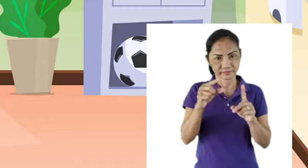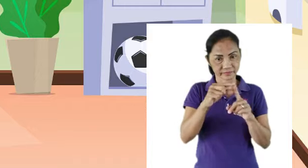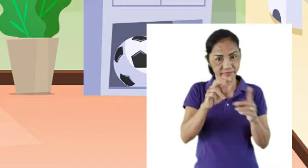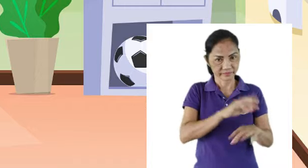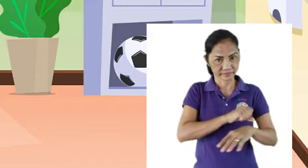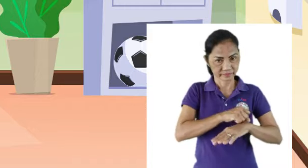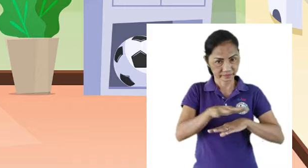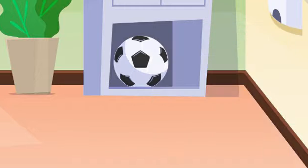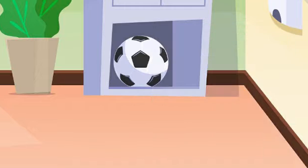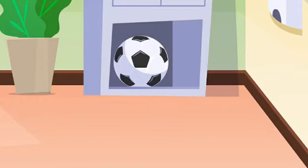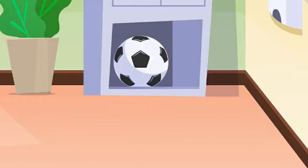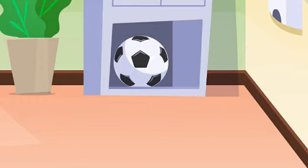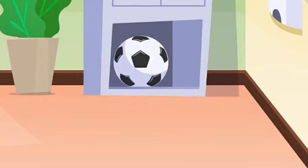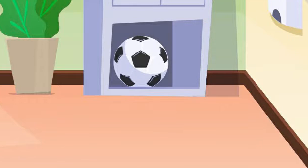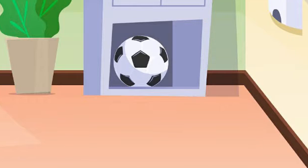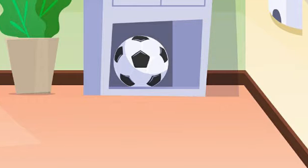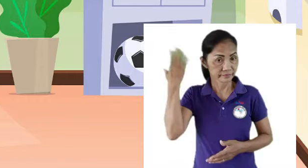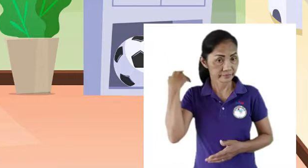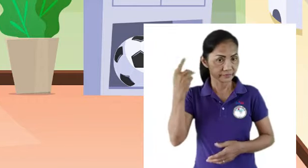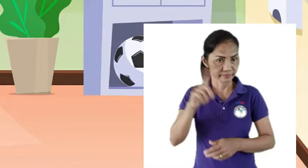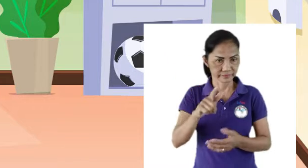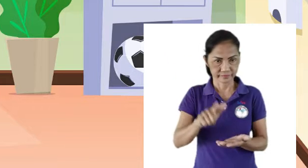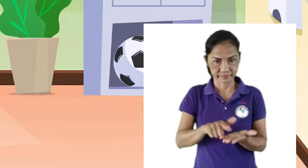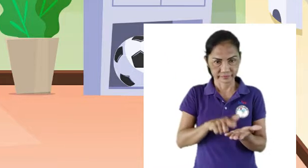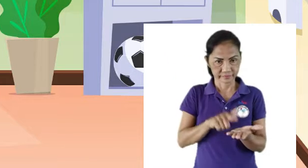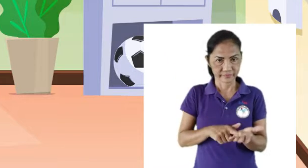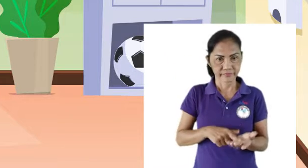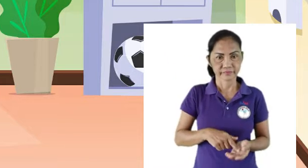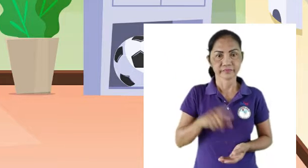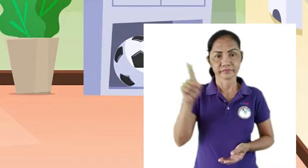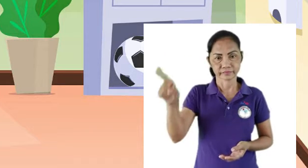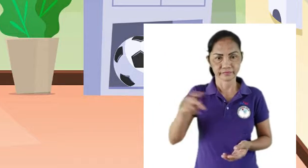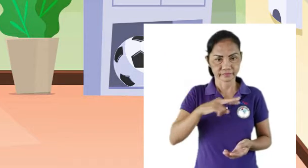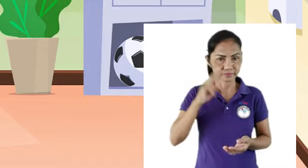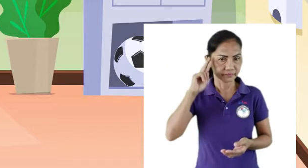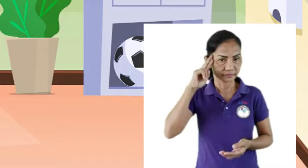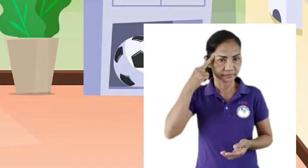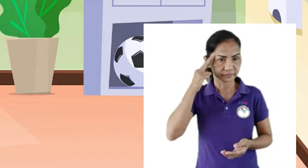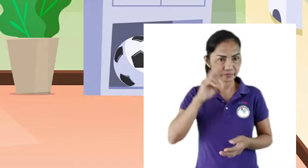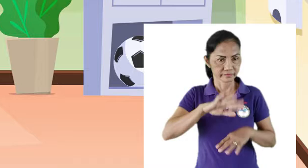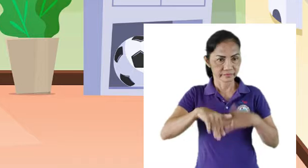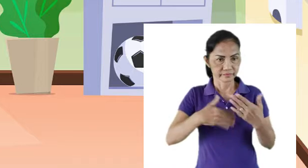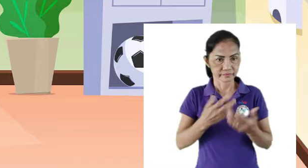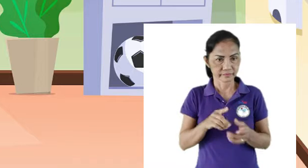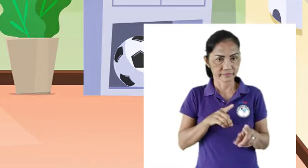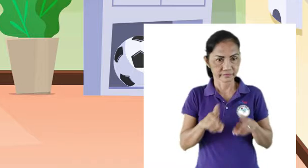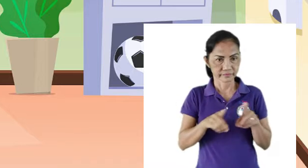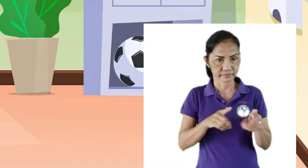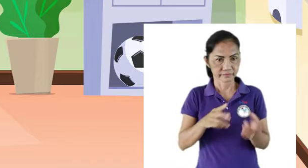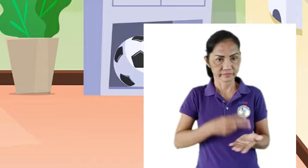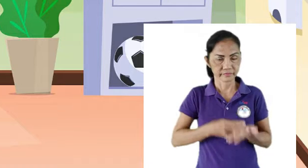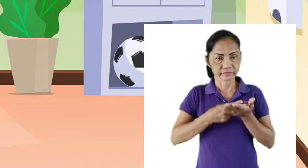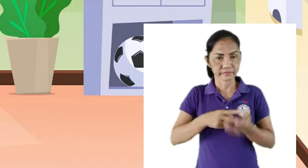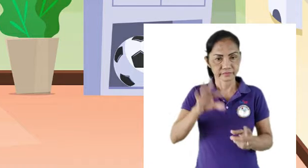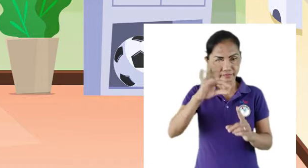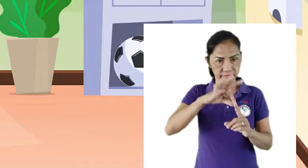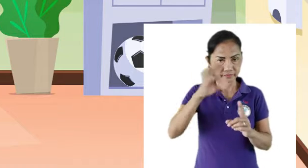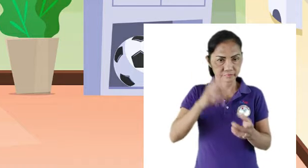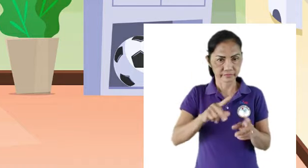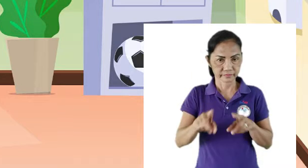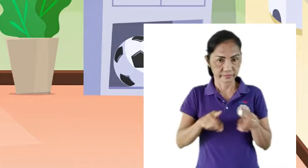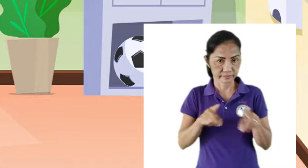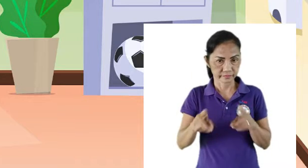effectively. From our lesson last time, you were able to realize how descriptions help